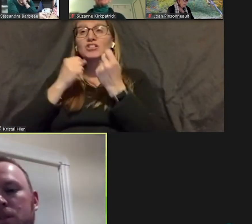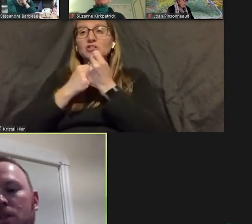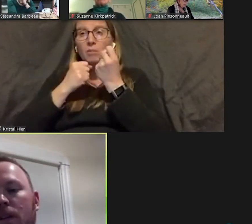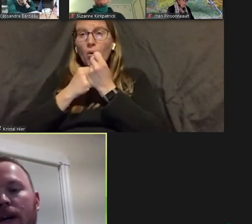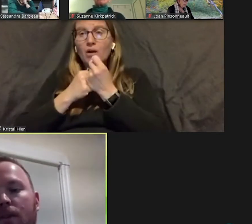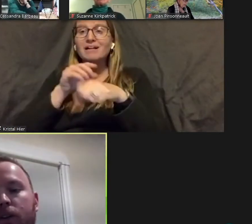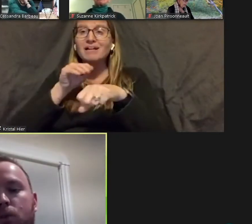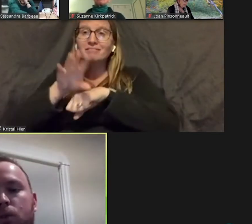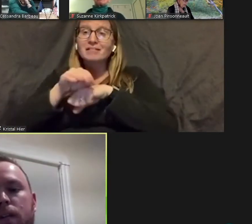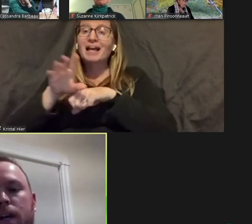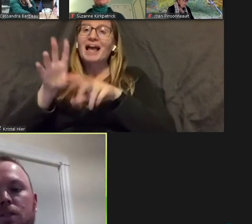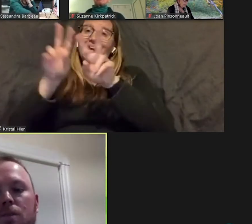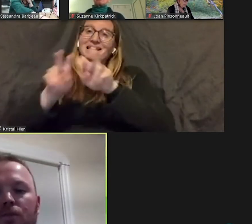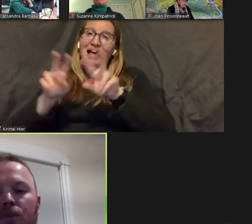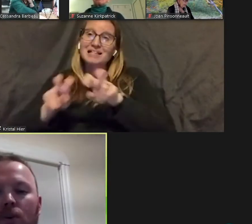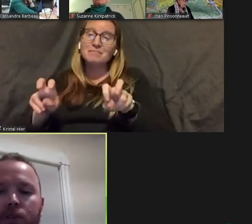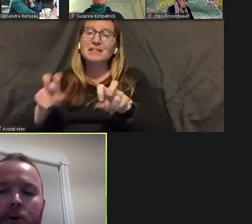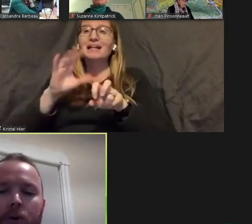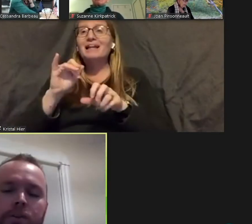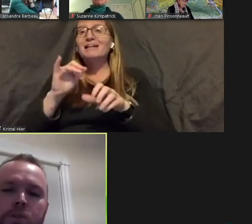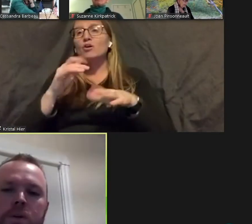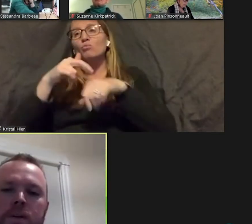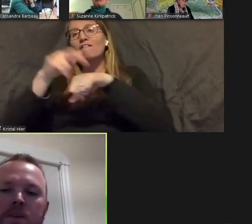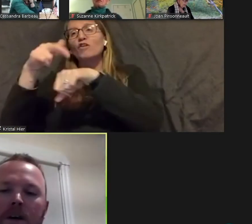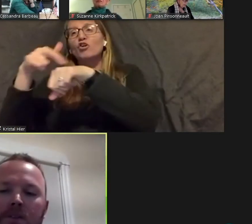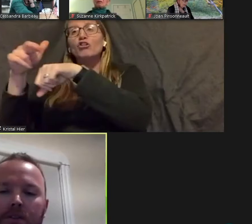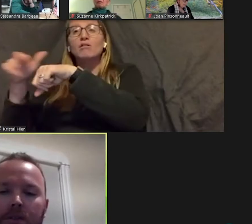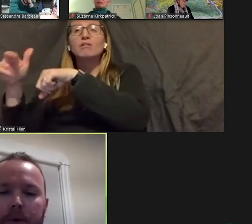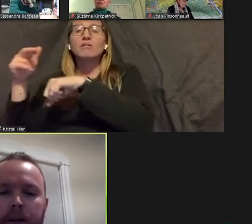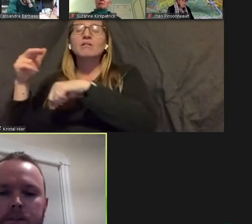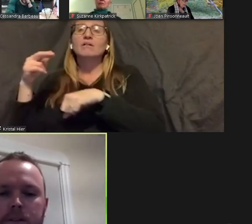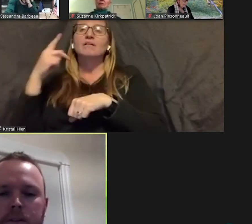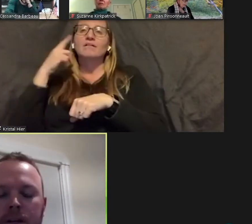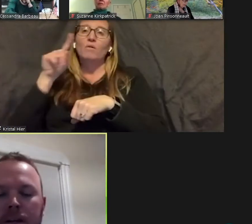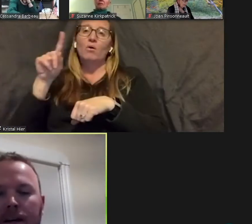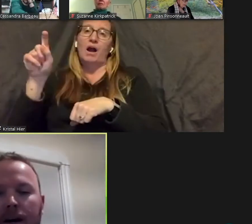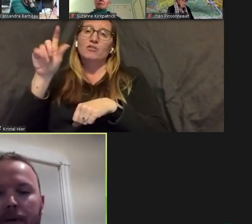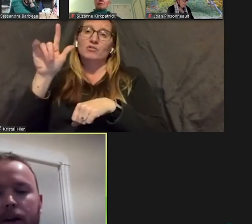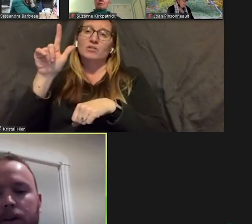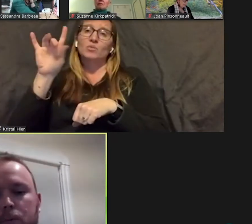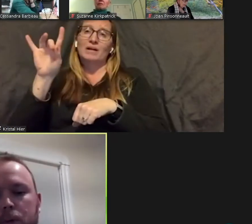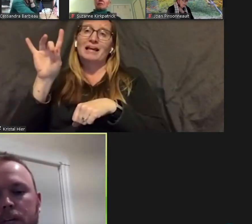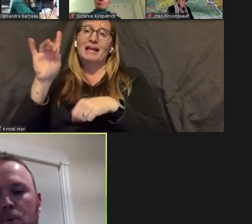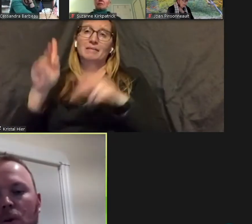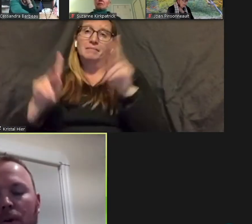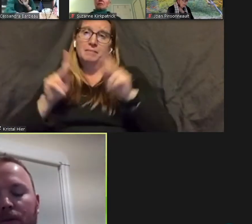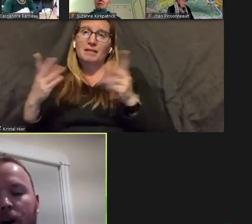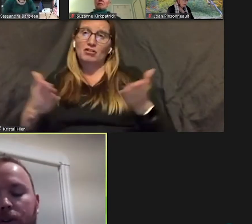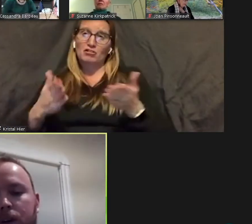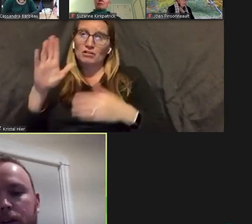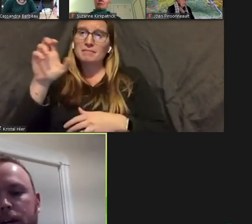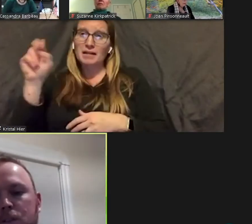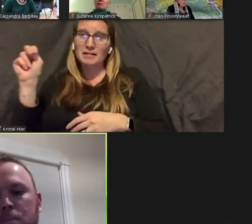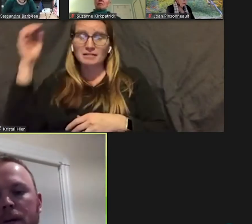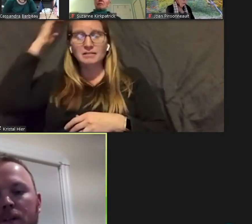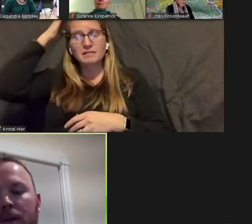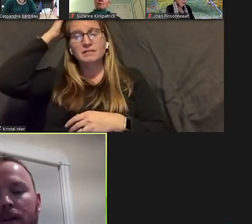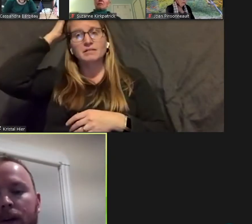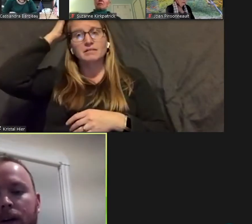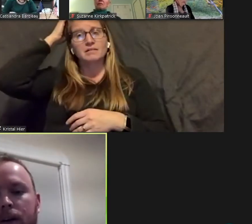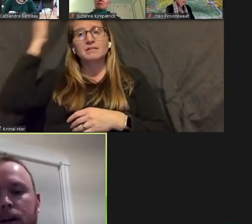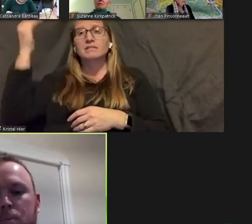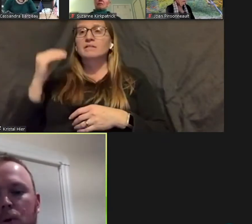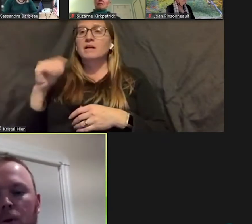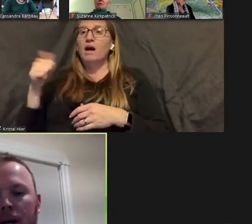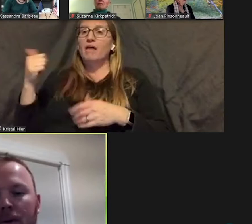nutrition assessments and resource connections and referrals to 128 residents in Bennington. Another key program of ours is our case